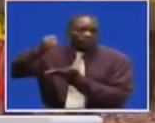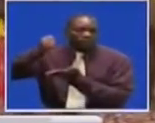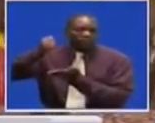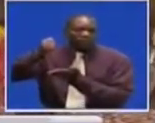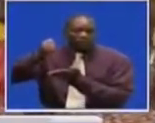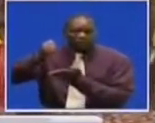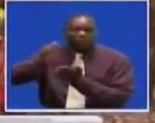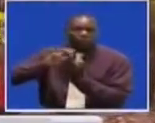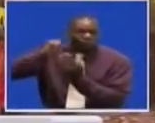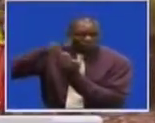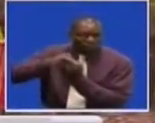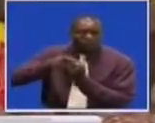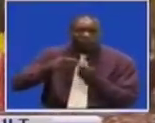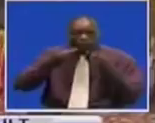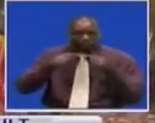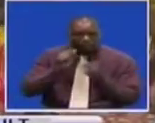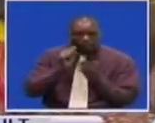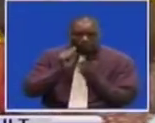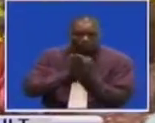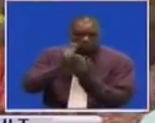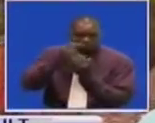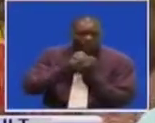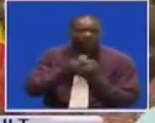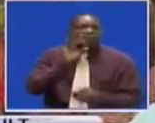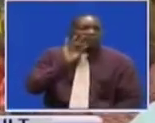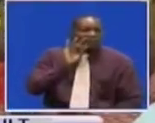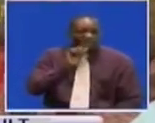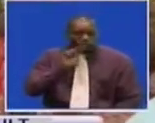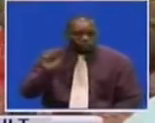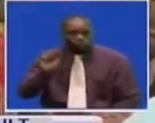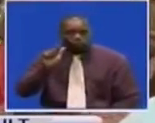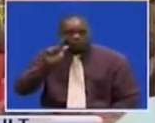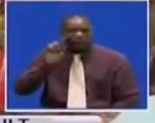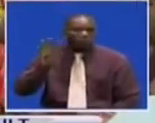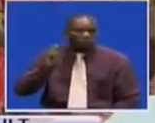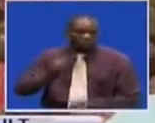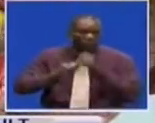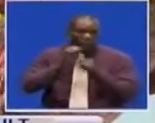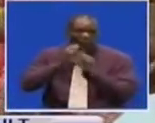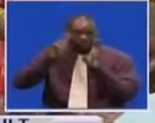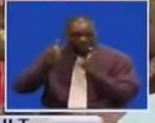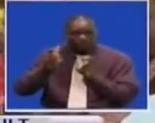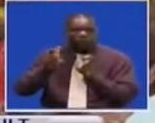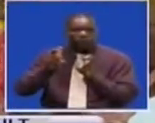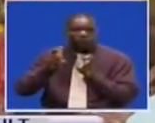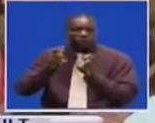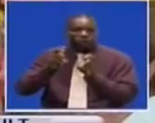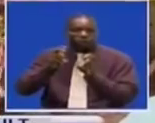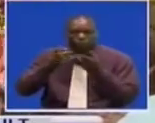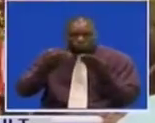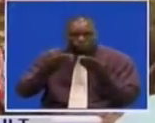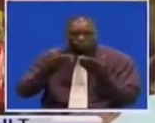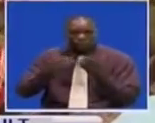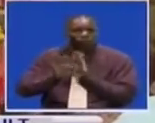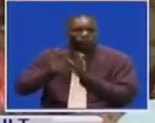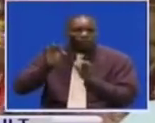expo, which will take place from August 18th to the 24th, 2019, under the theme Unveiling the Hidden Treasures,